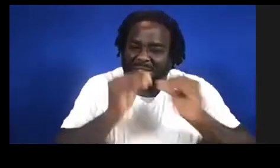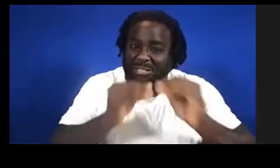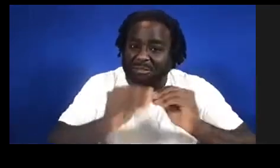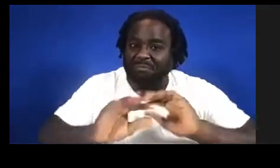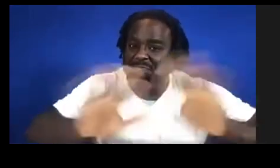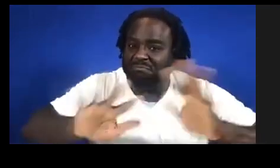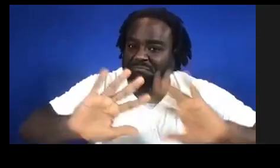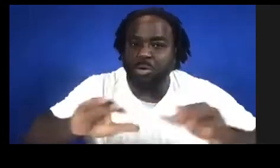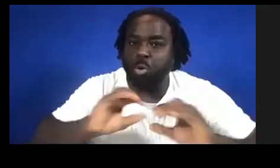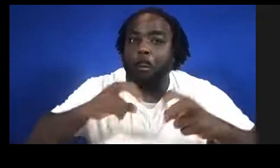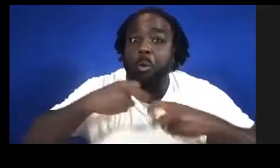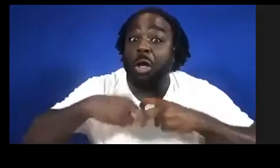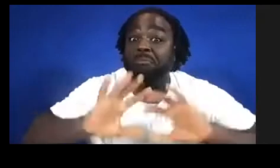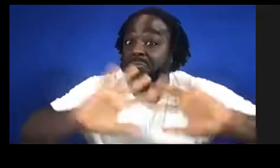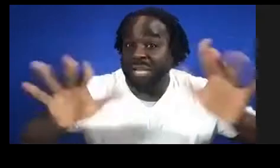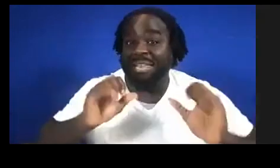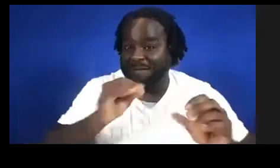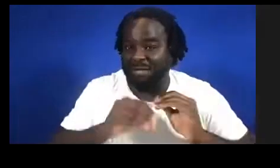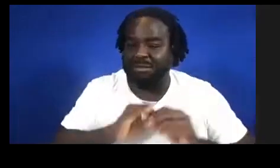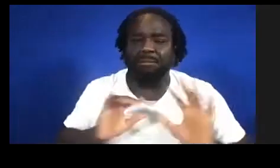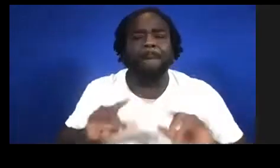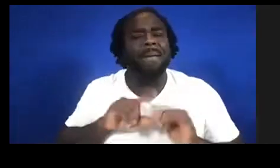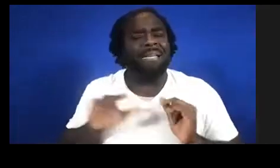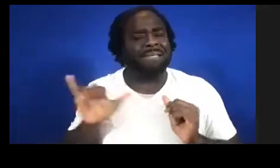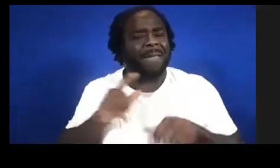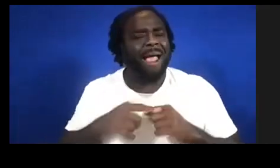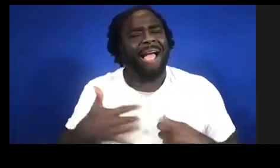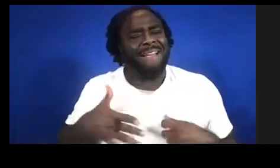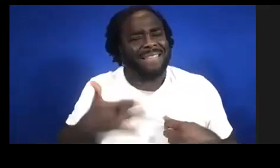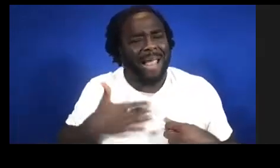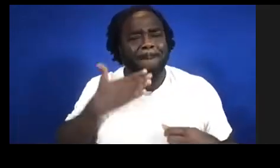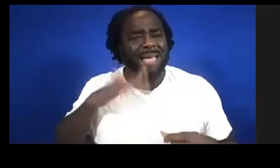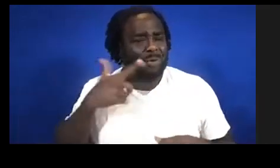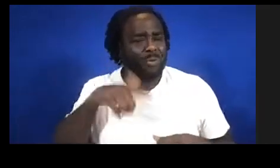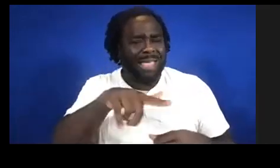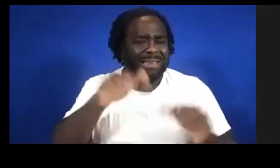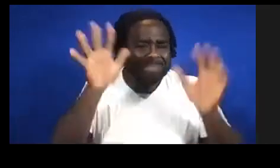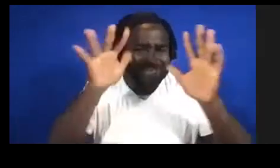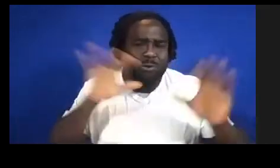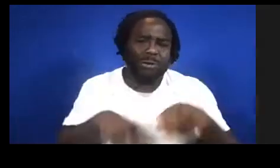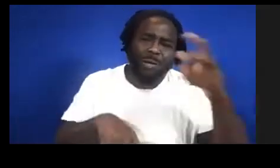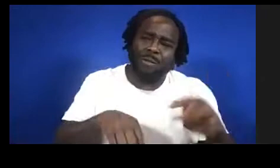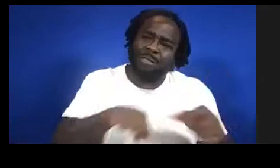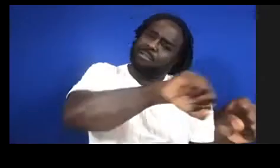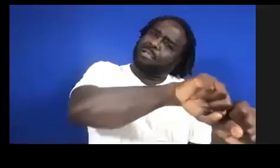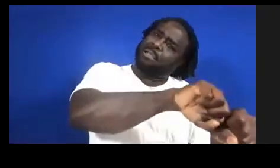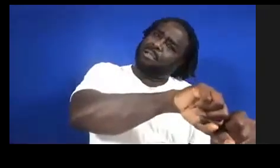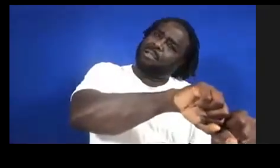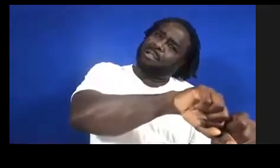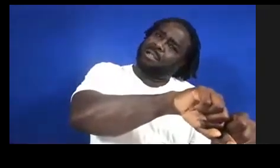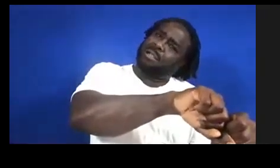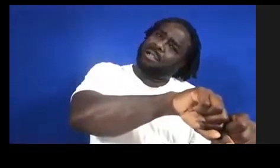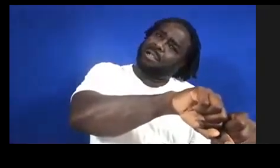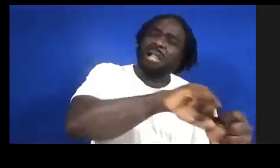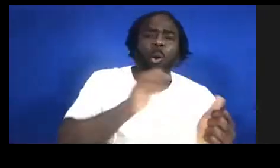up and everything. And it was fixable, you know, not a big deal. Not fixable. But at the same time, I felt bad for the deer